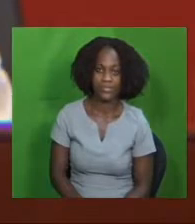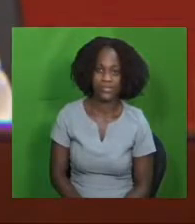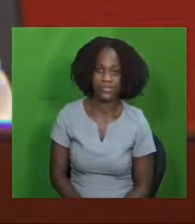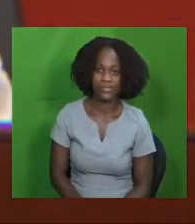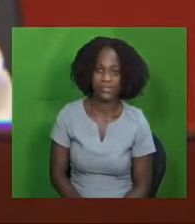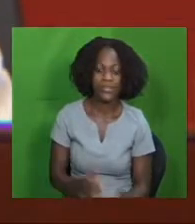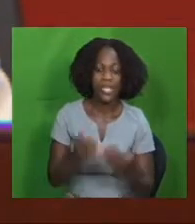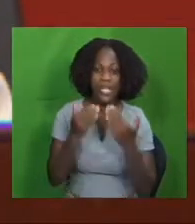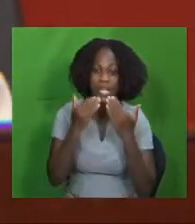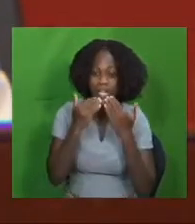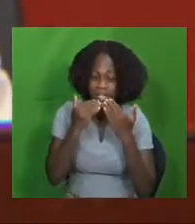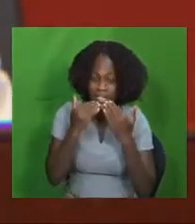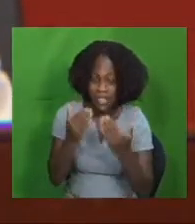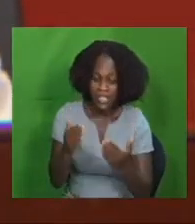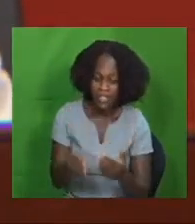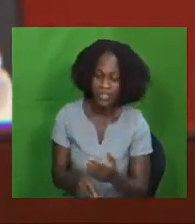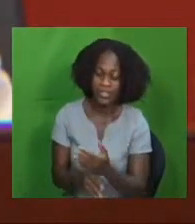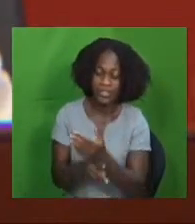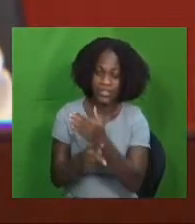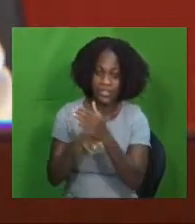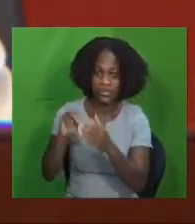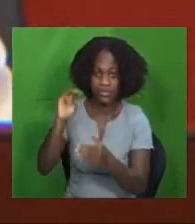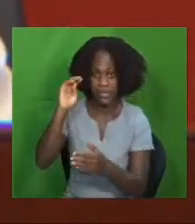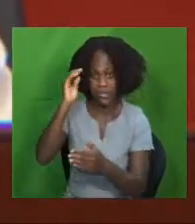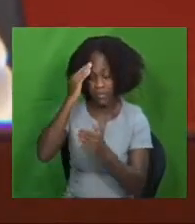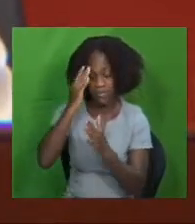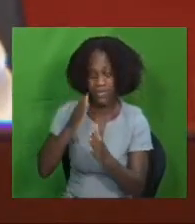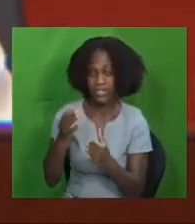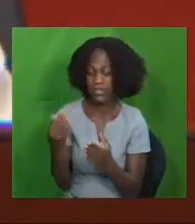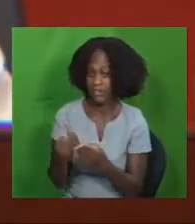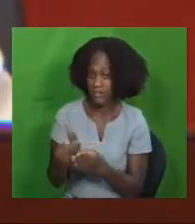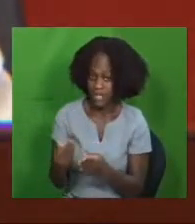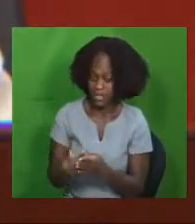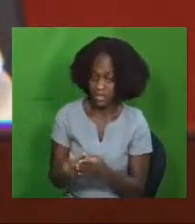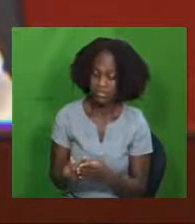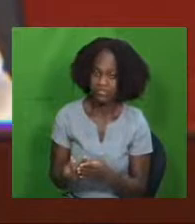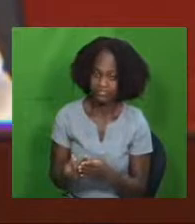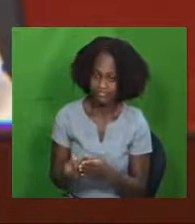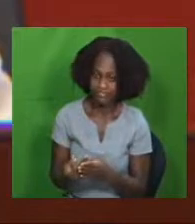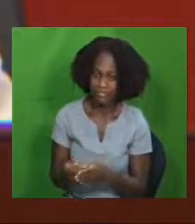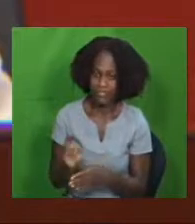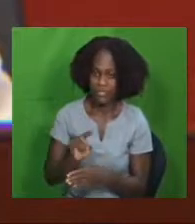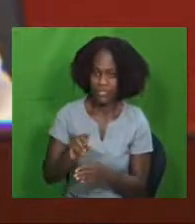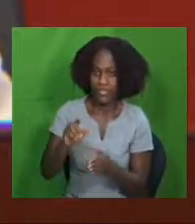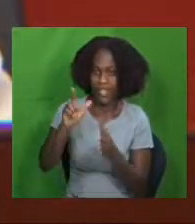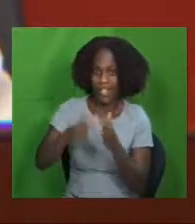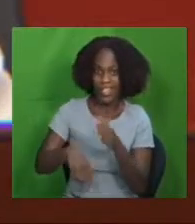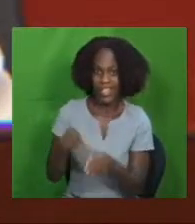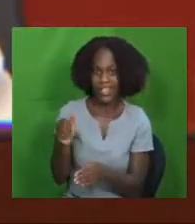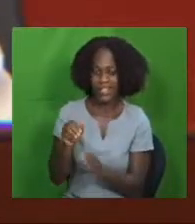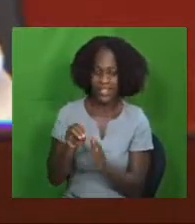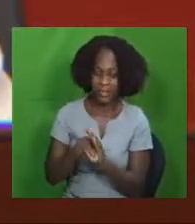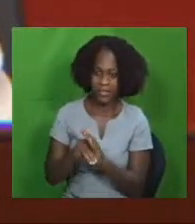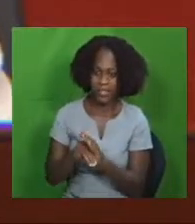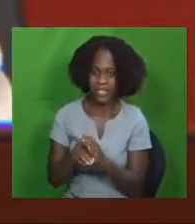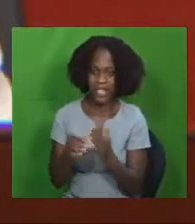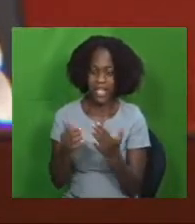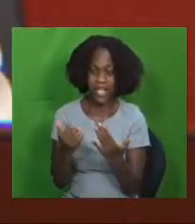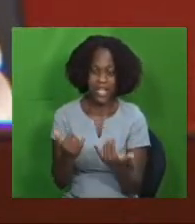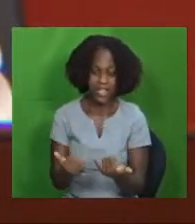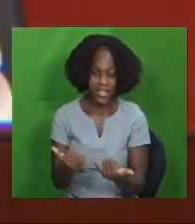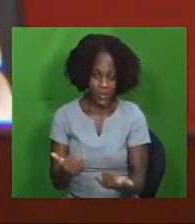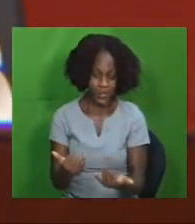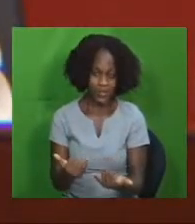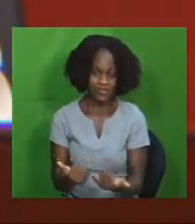Thank you so much, Deputy Minister for Finance, for using less than 10 minutes. It's now the turn